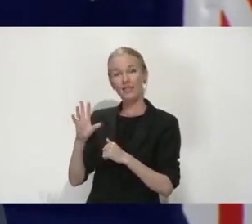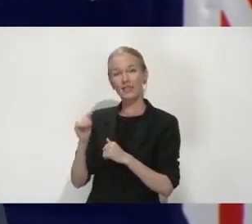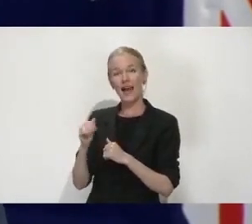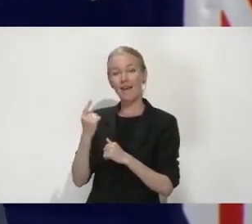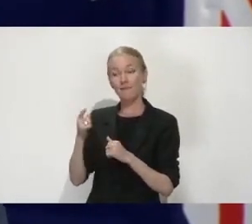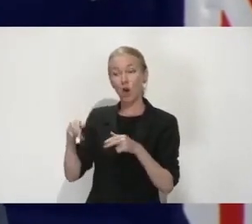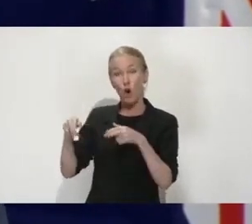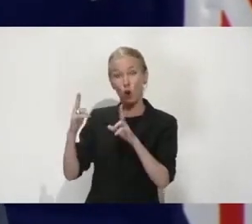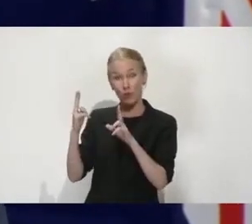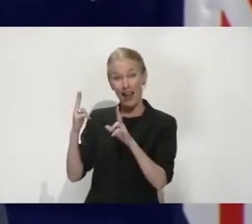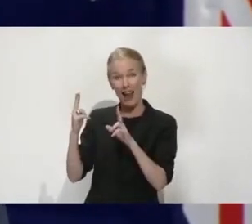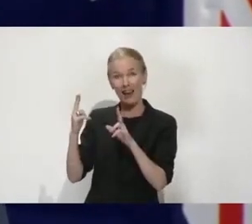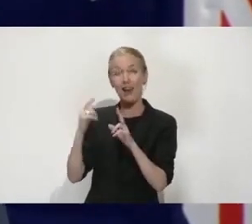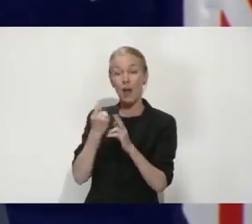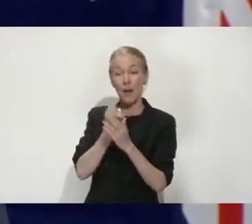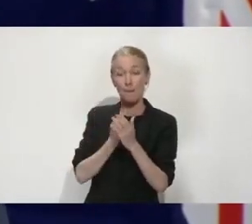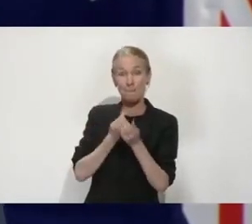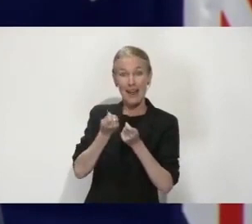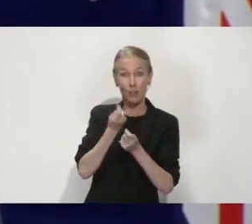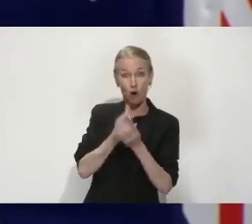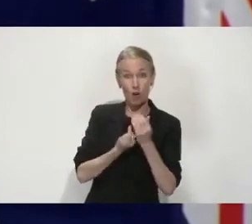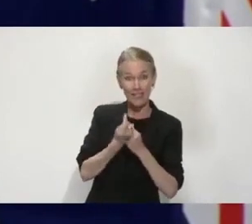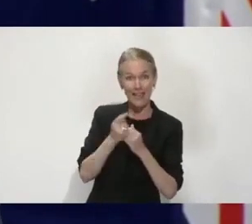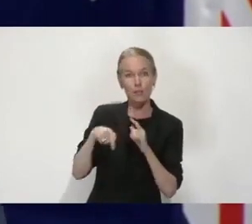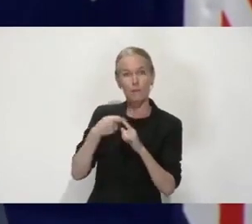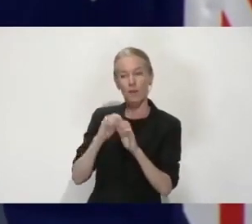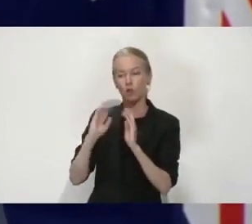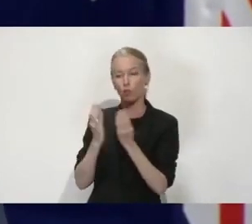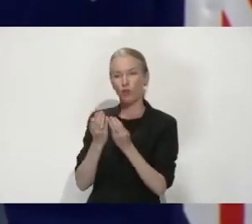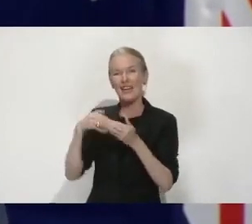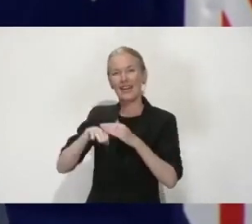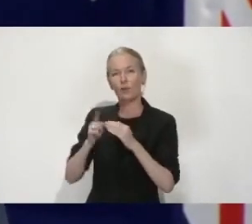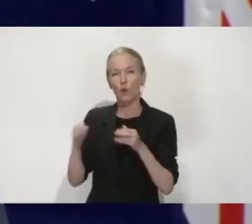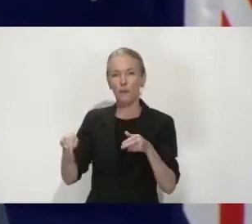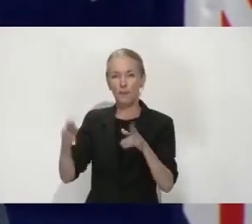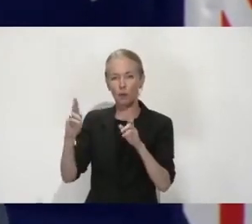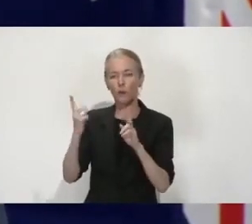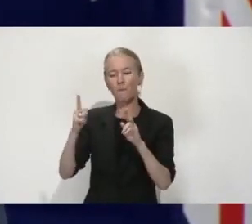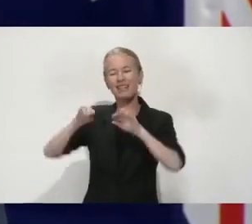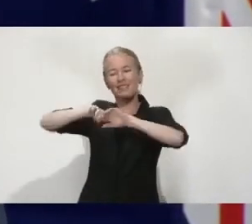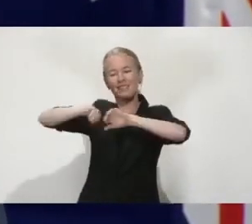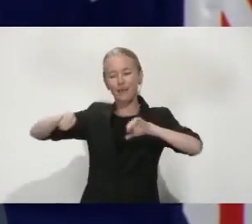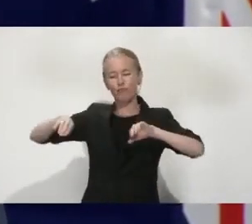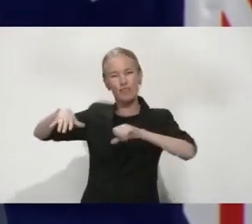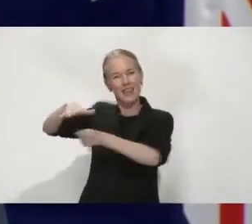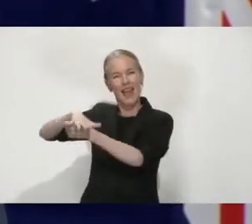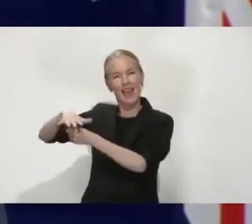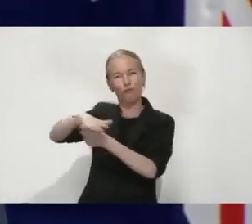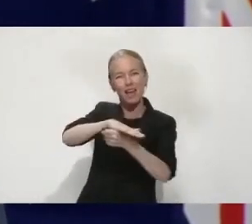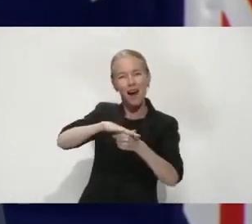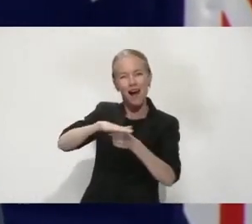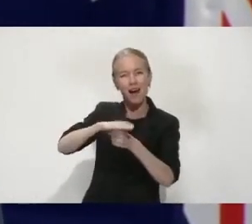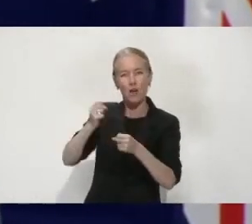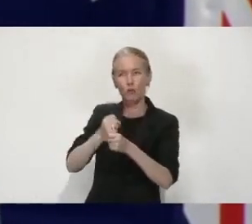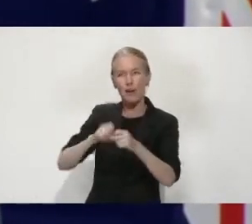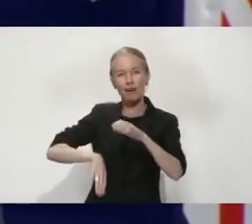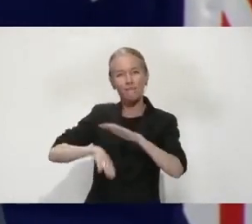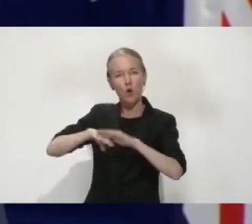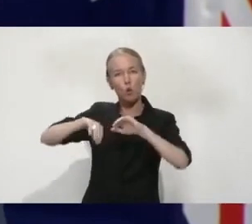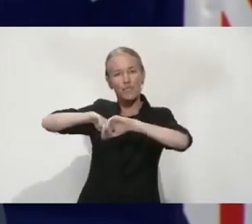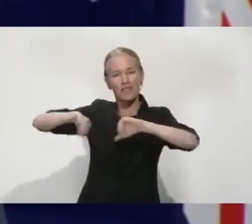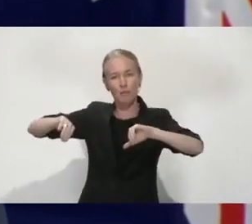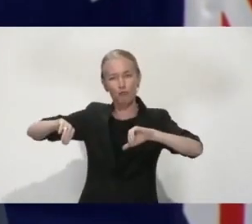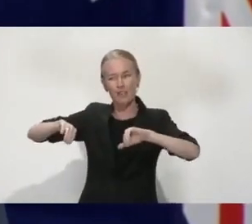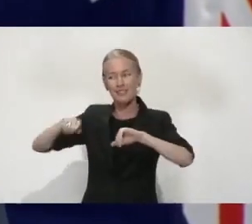is both an isolation and a quarantine facility. So they have a specific segregated area for people under quarantine conditions, which are